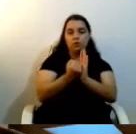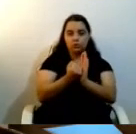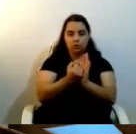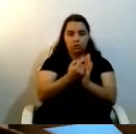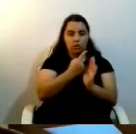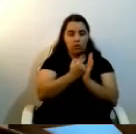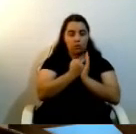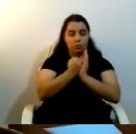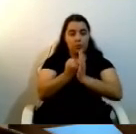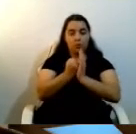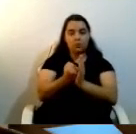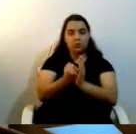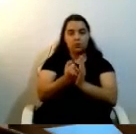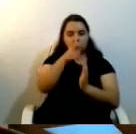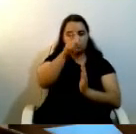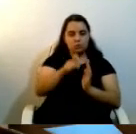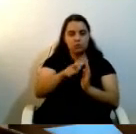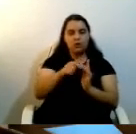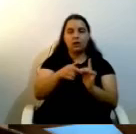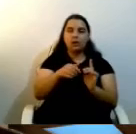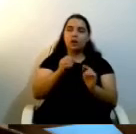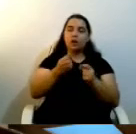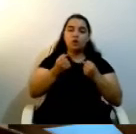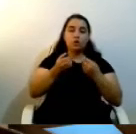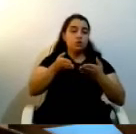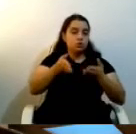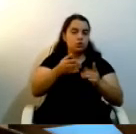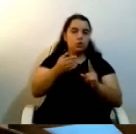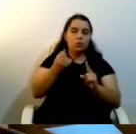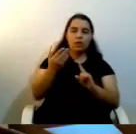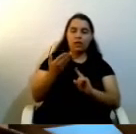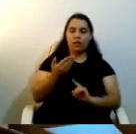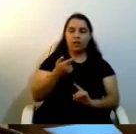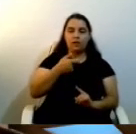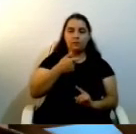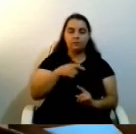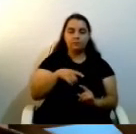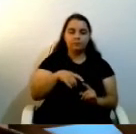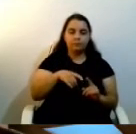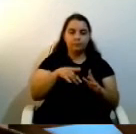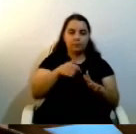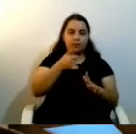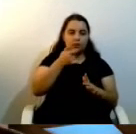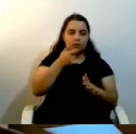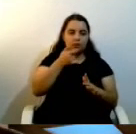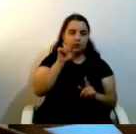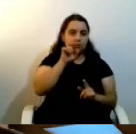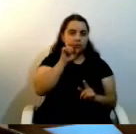to defend their raison d'etre and to defend their income.